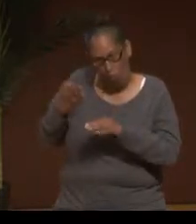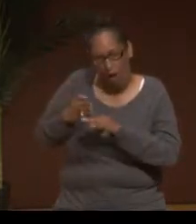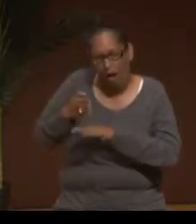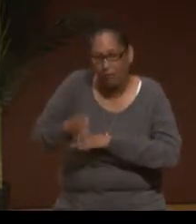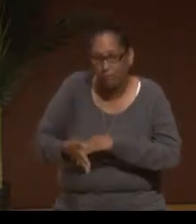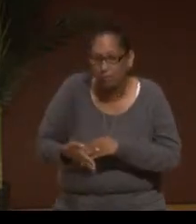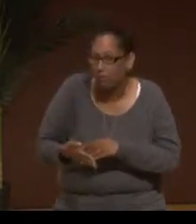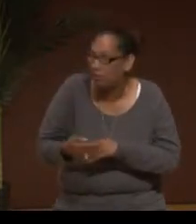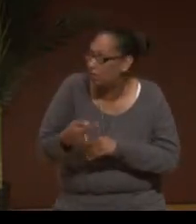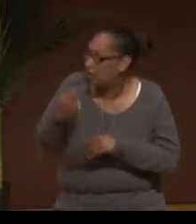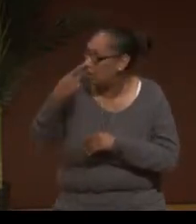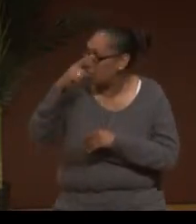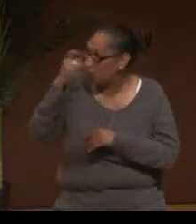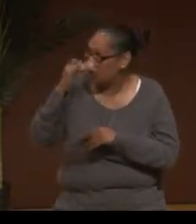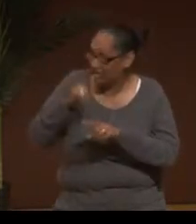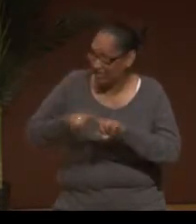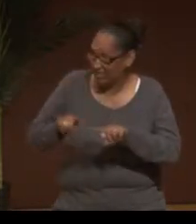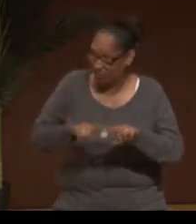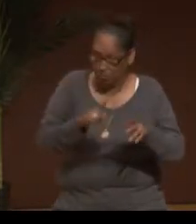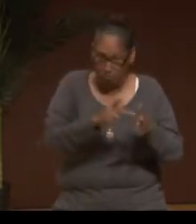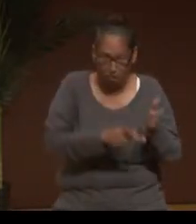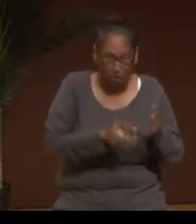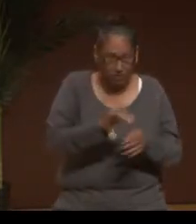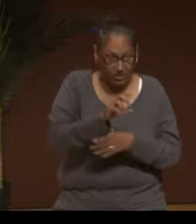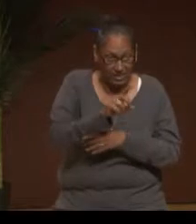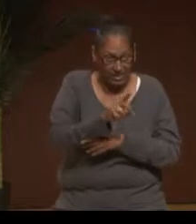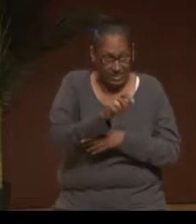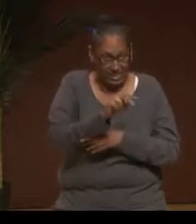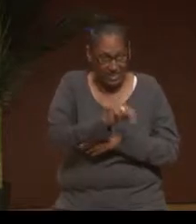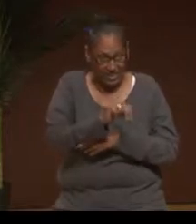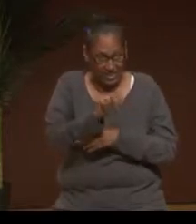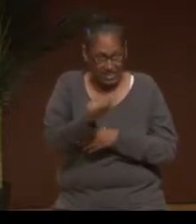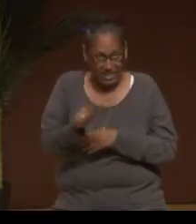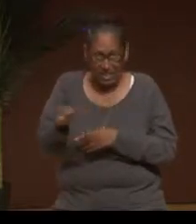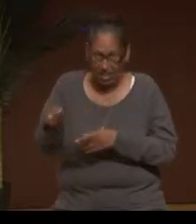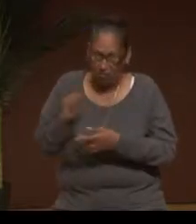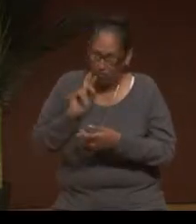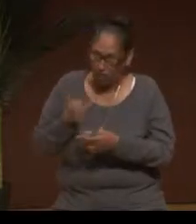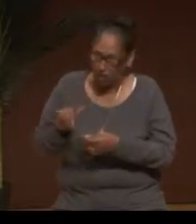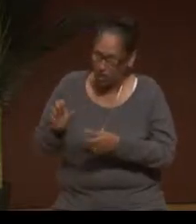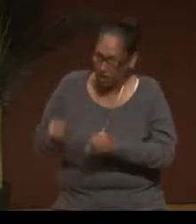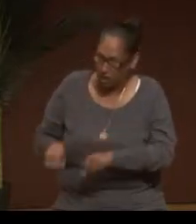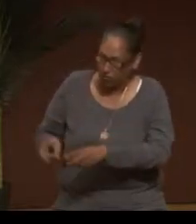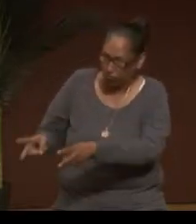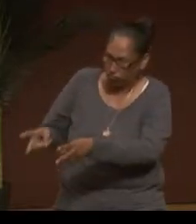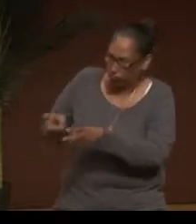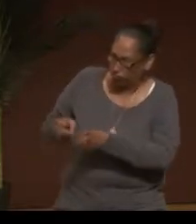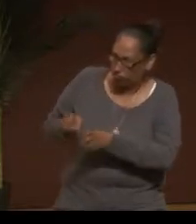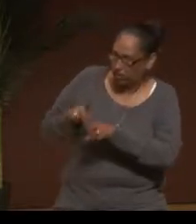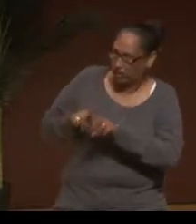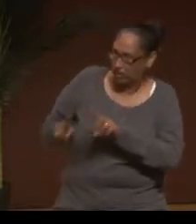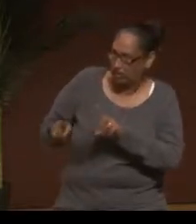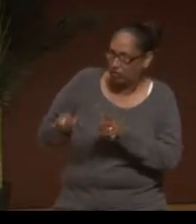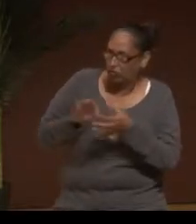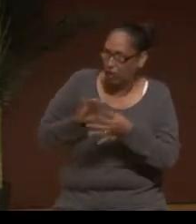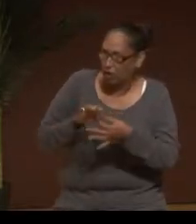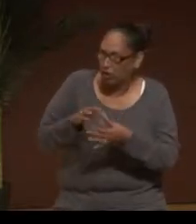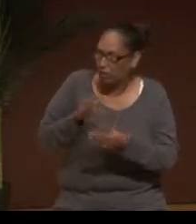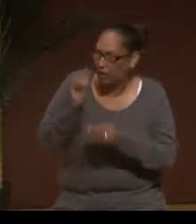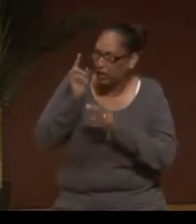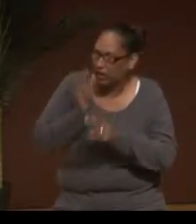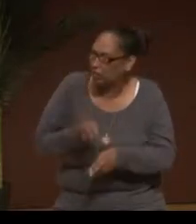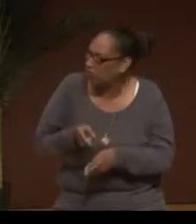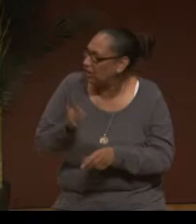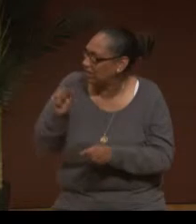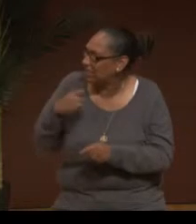Furthermore, because different parts of our DNA can track different relationships and different histories, they may therefore tell different stories.